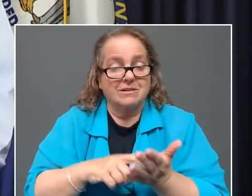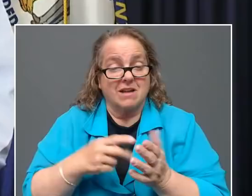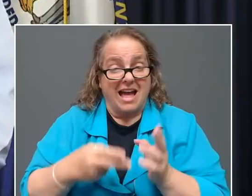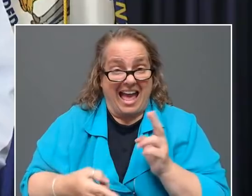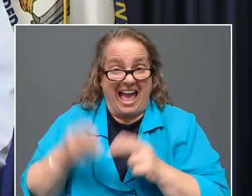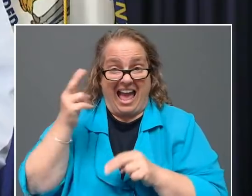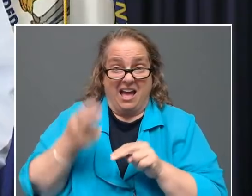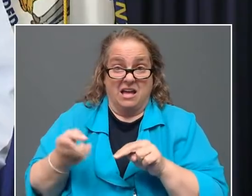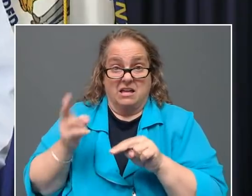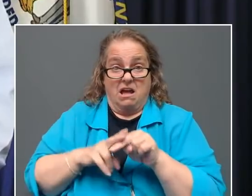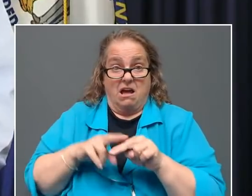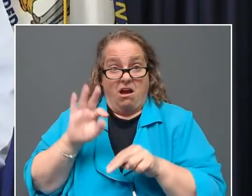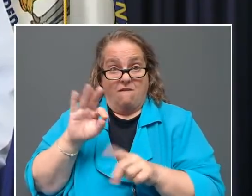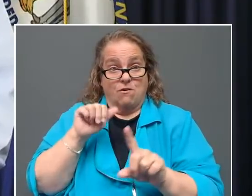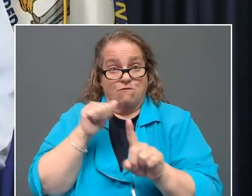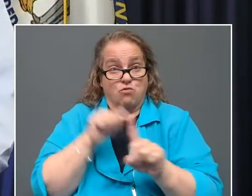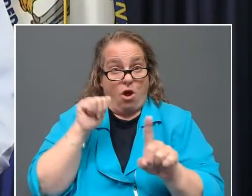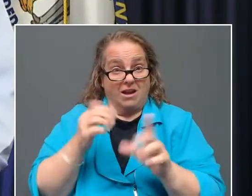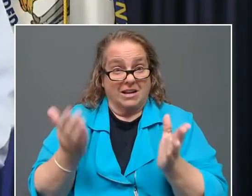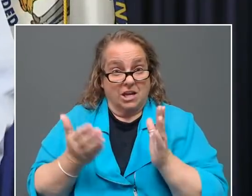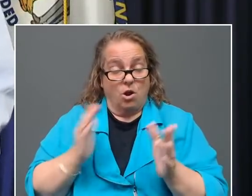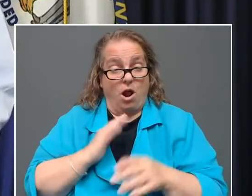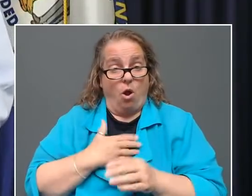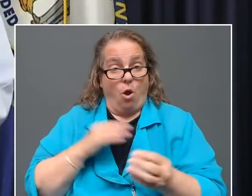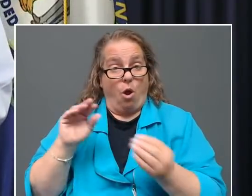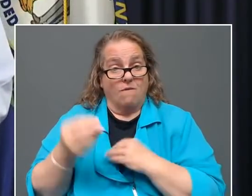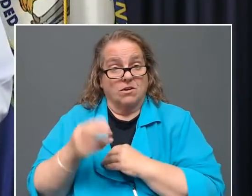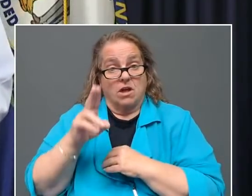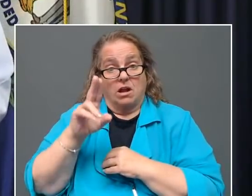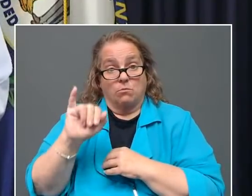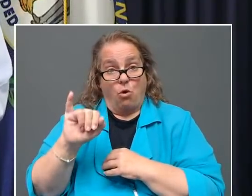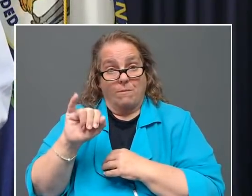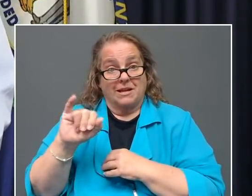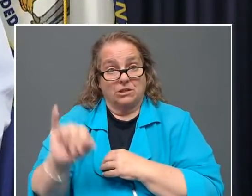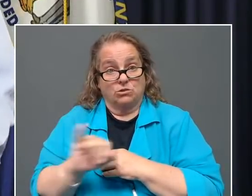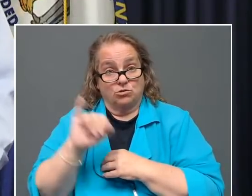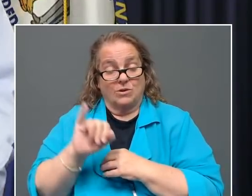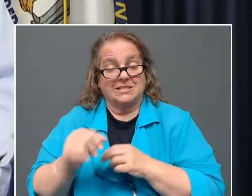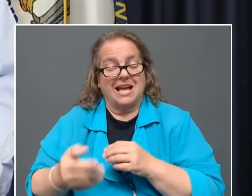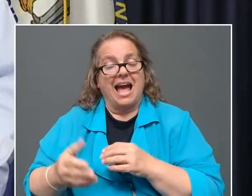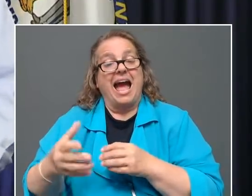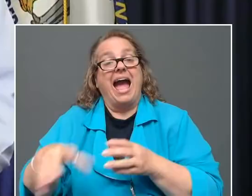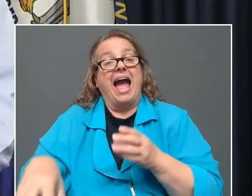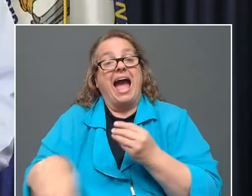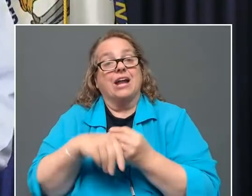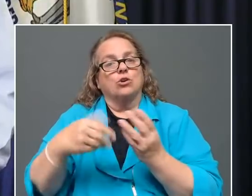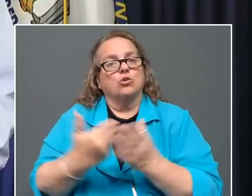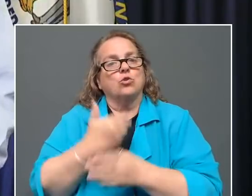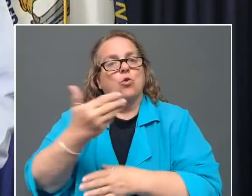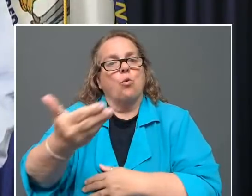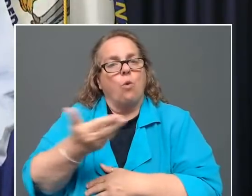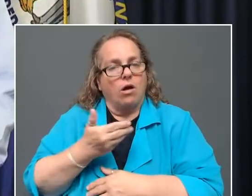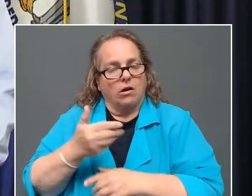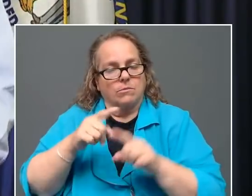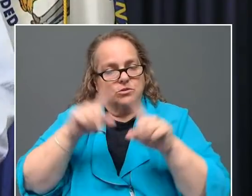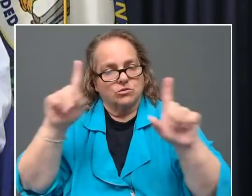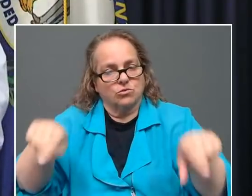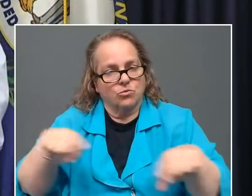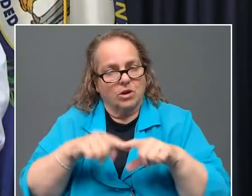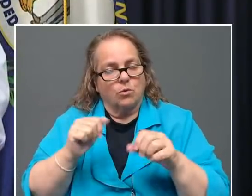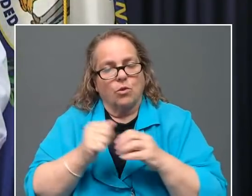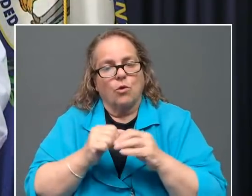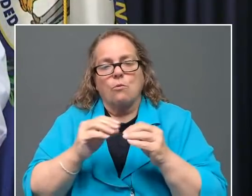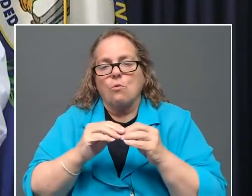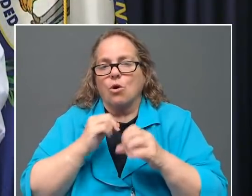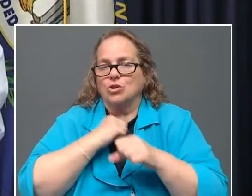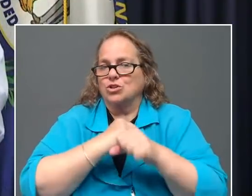our Office of Unemployment Insurance has added a new welcome screen to the claimant website with a more secure login. Our teams also